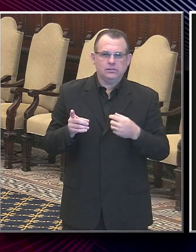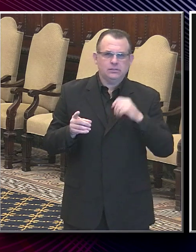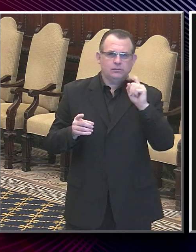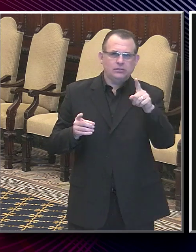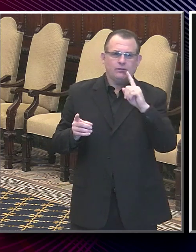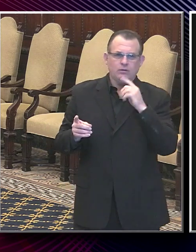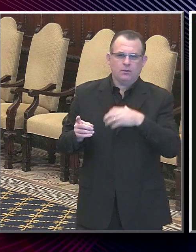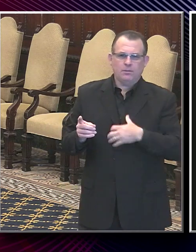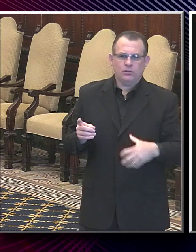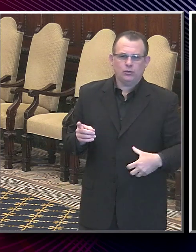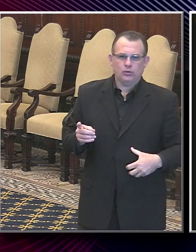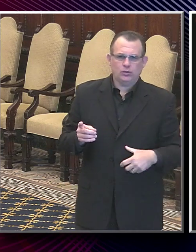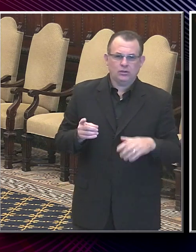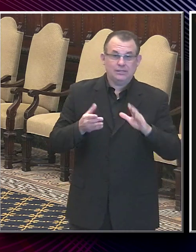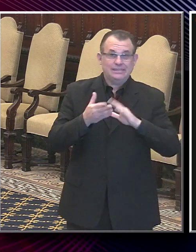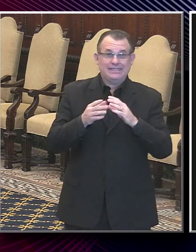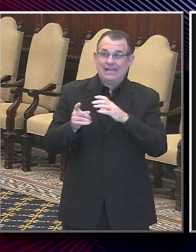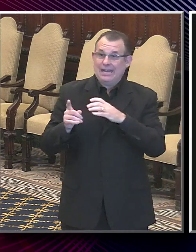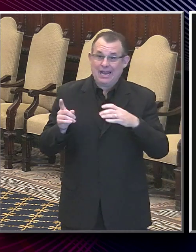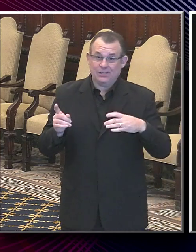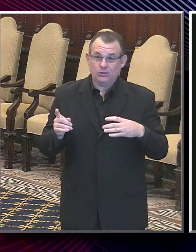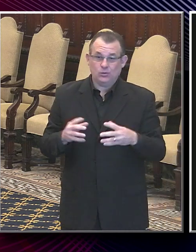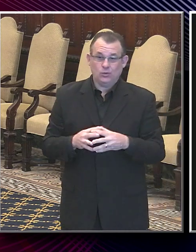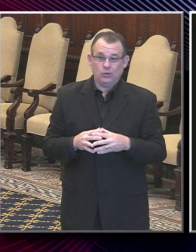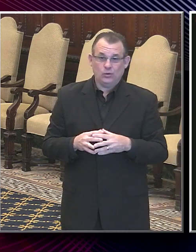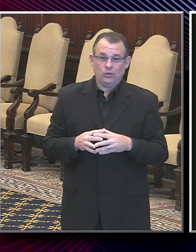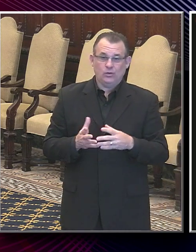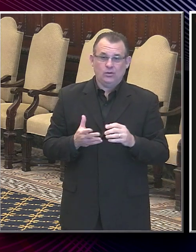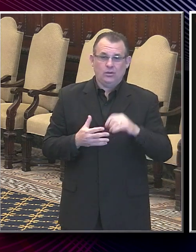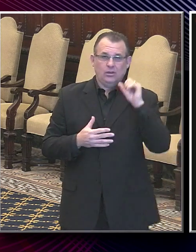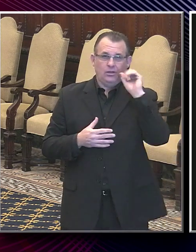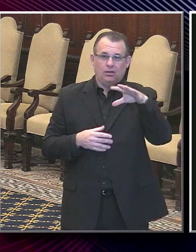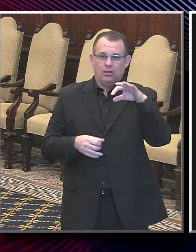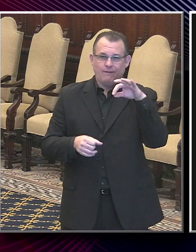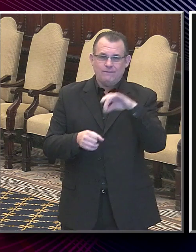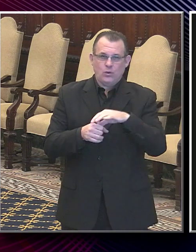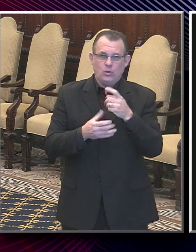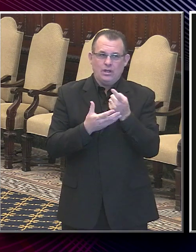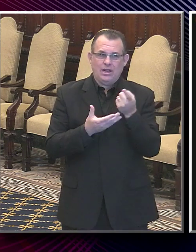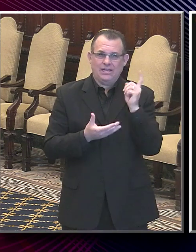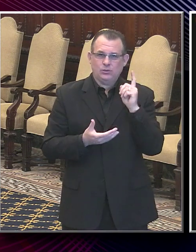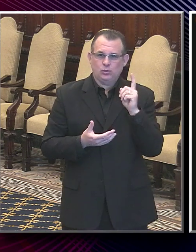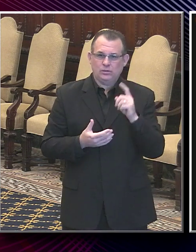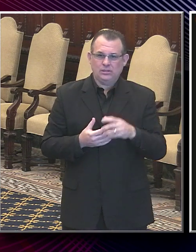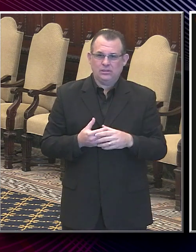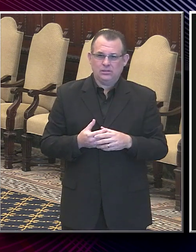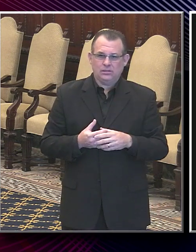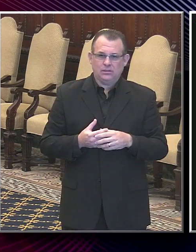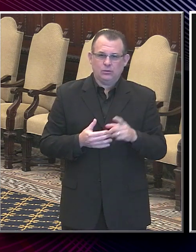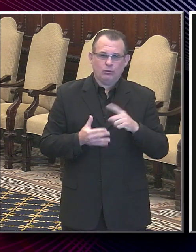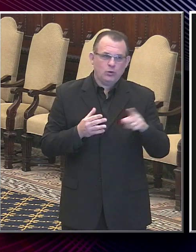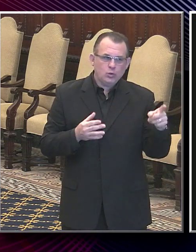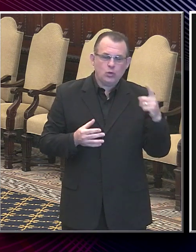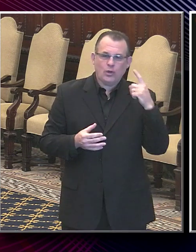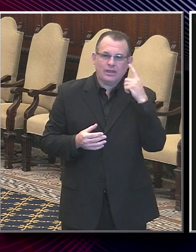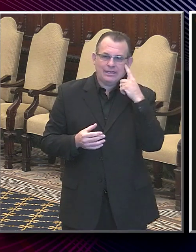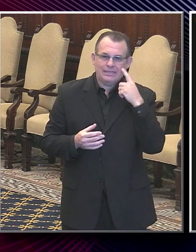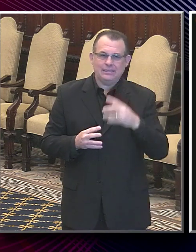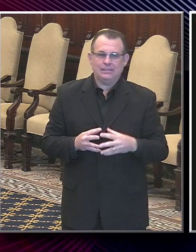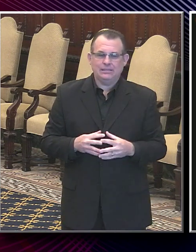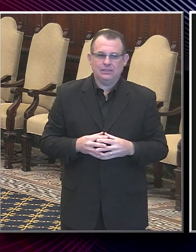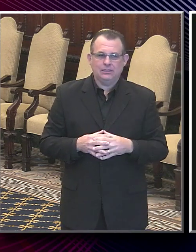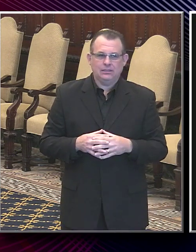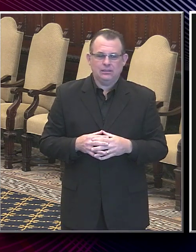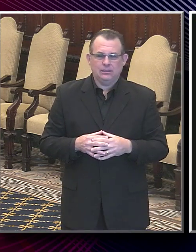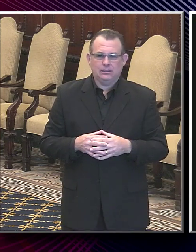curious, City Council drew up some notes last week. I'm curious as to where you think you are leaning